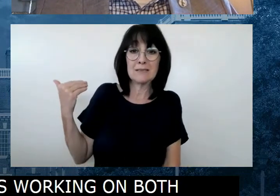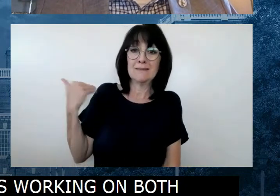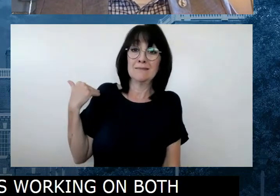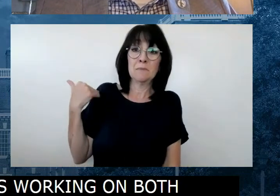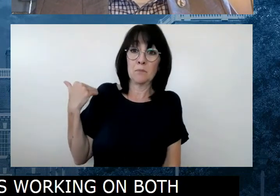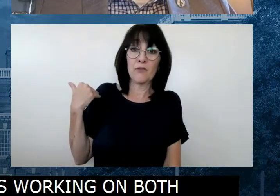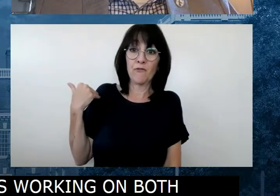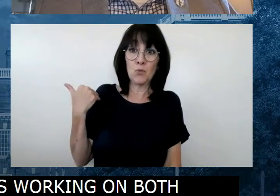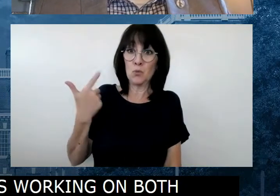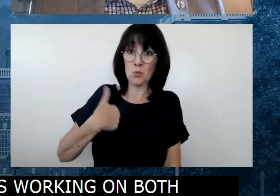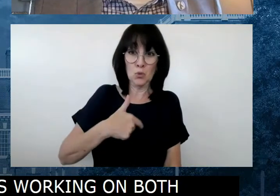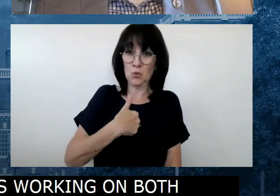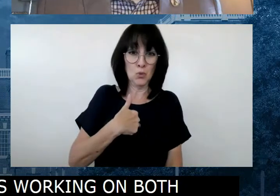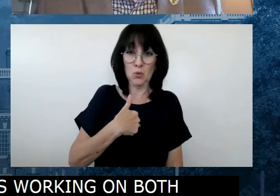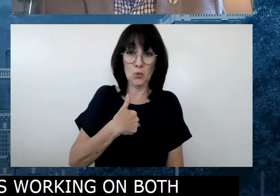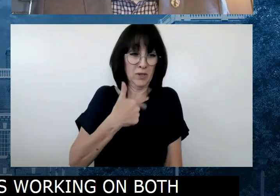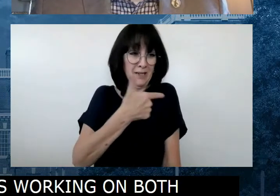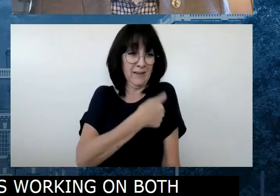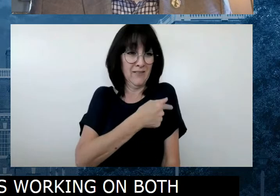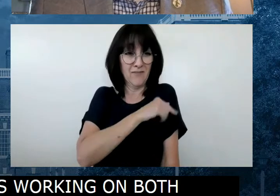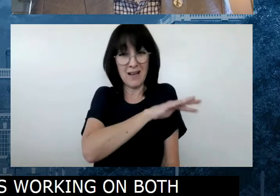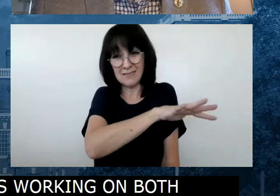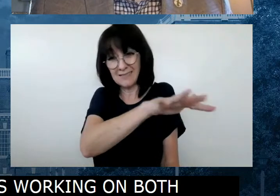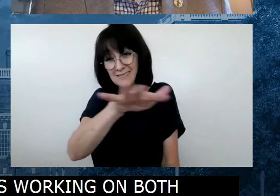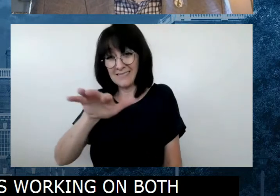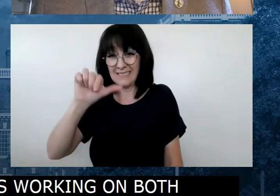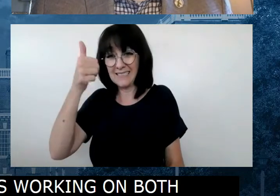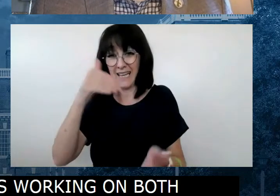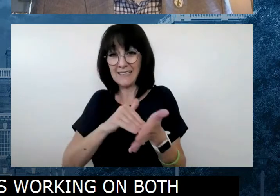week at a state site than we're doing a week right now.